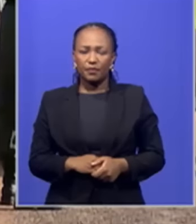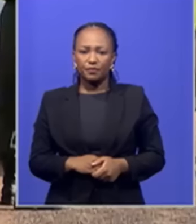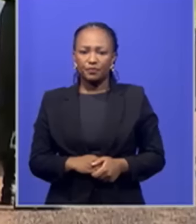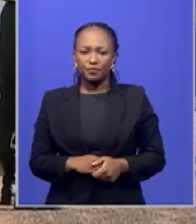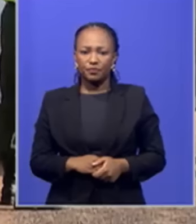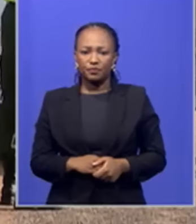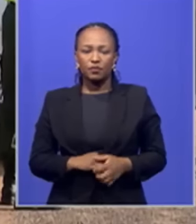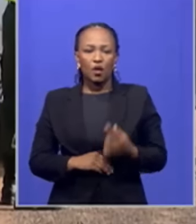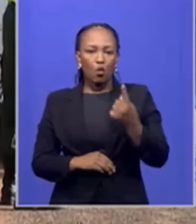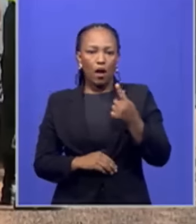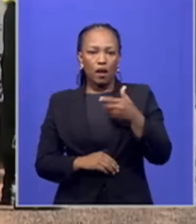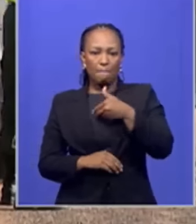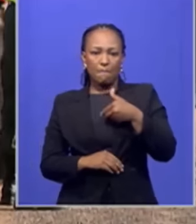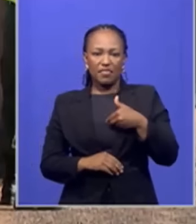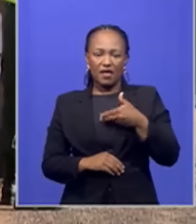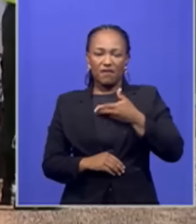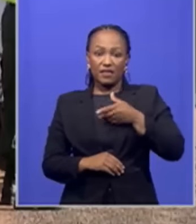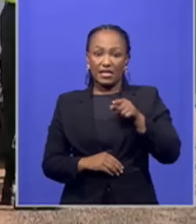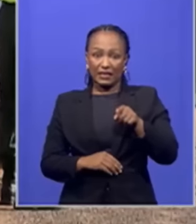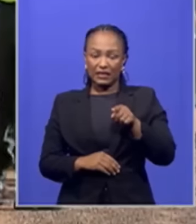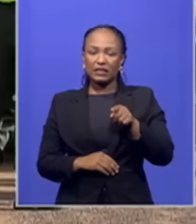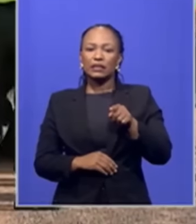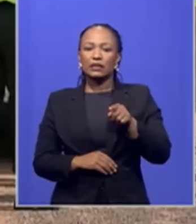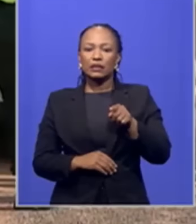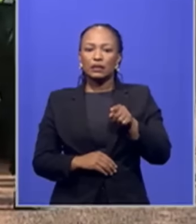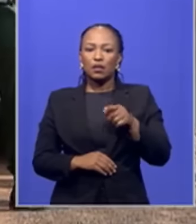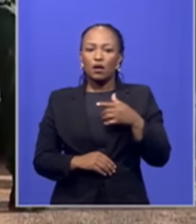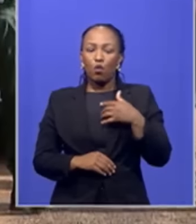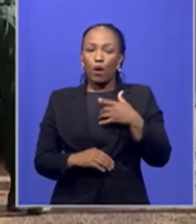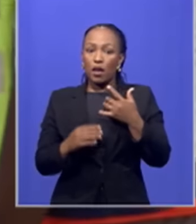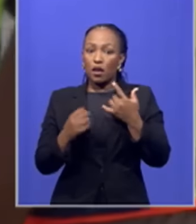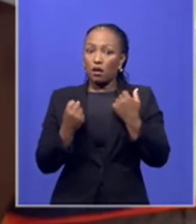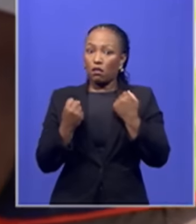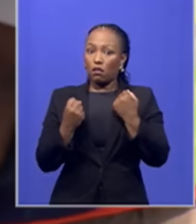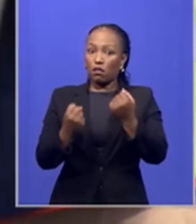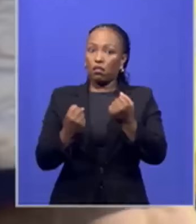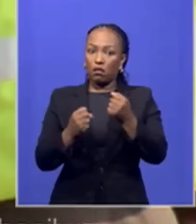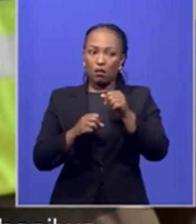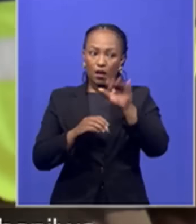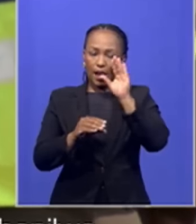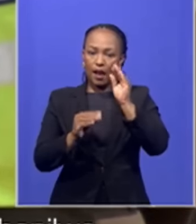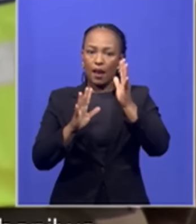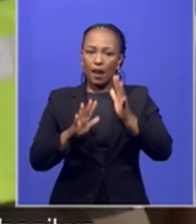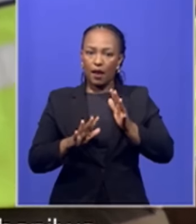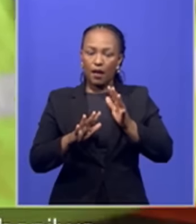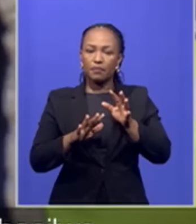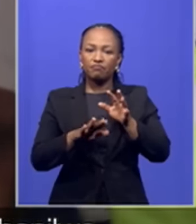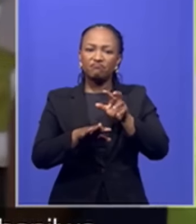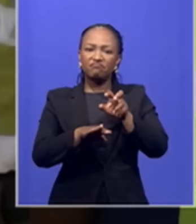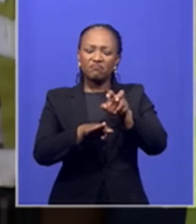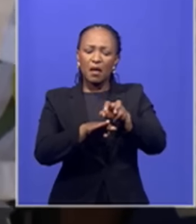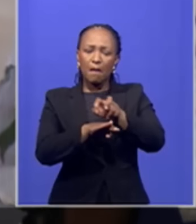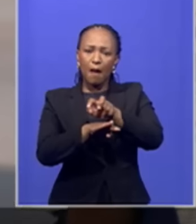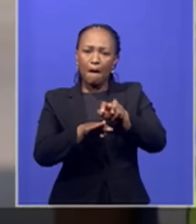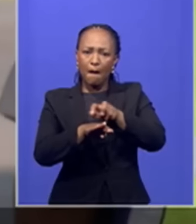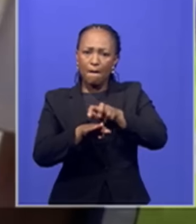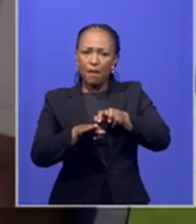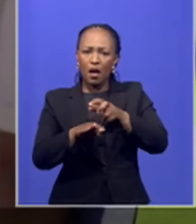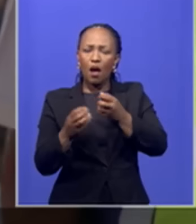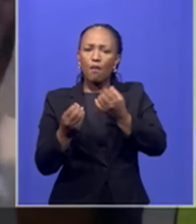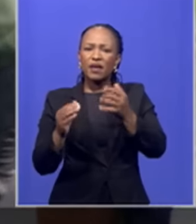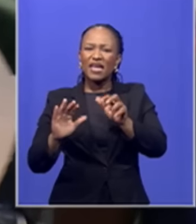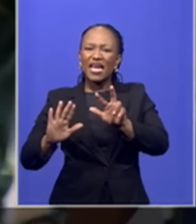Motsadi mongwe le ne le sa motlhabela mo mosong fa a naisa barutwana kwa sekolong moraga go fitlhelwa a pegile barutwana ba le 8 mo sejanageng